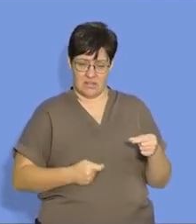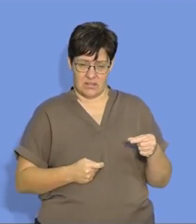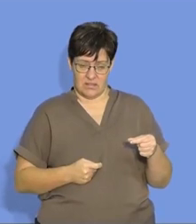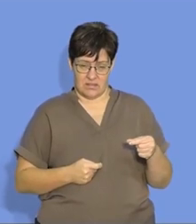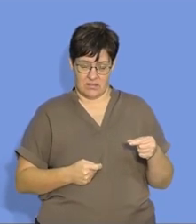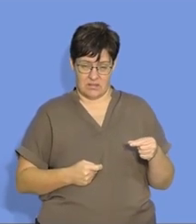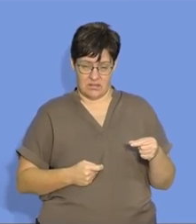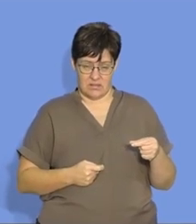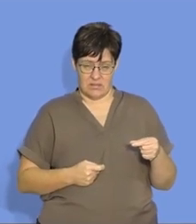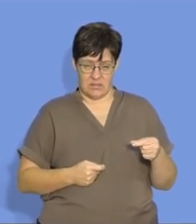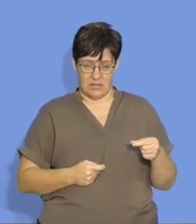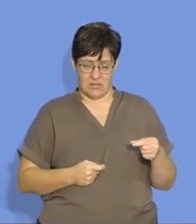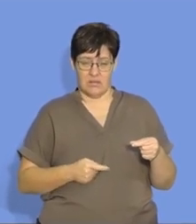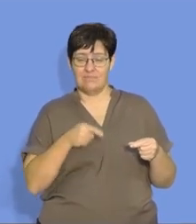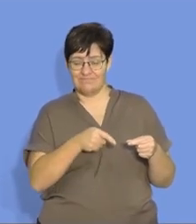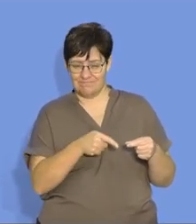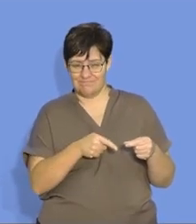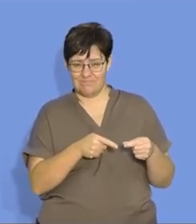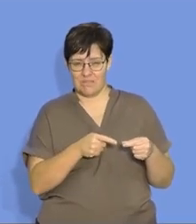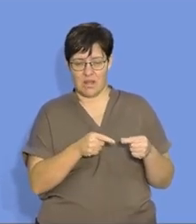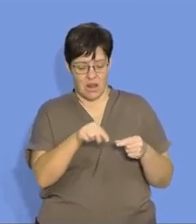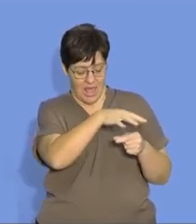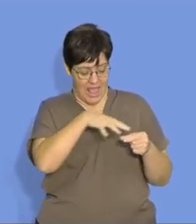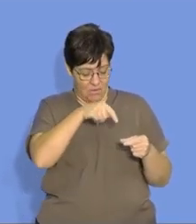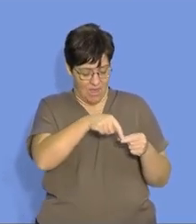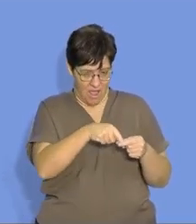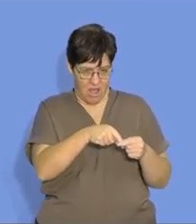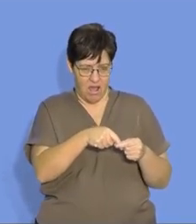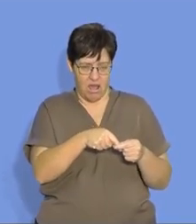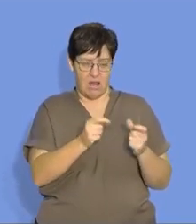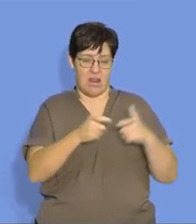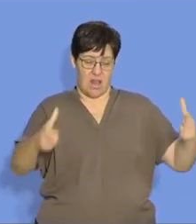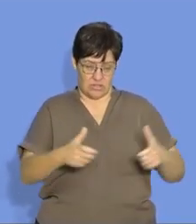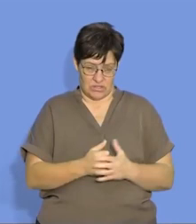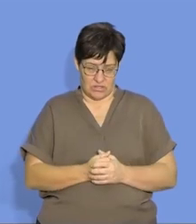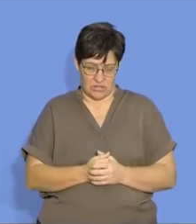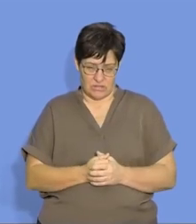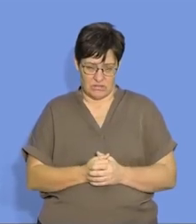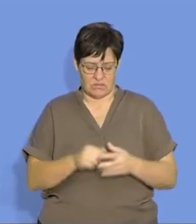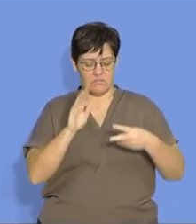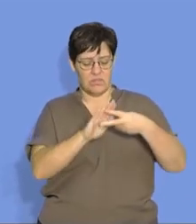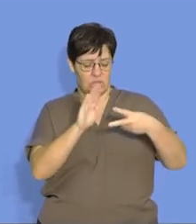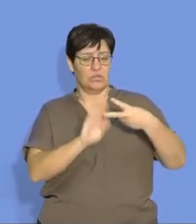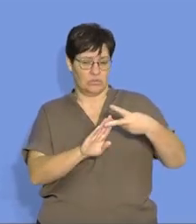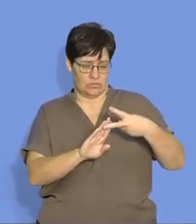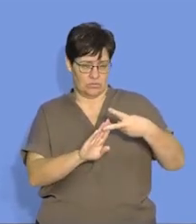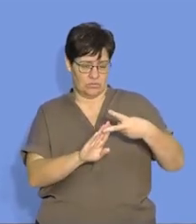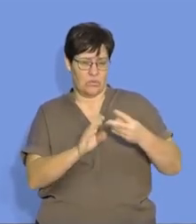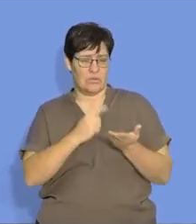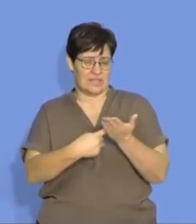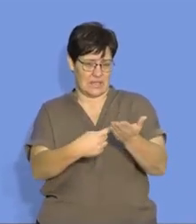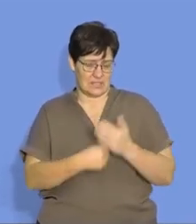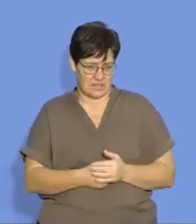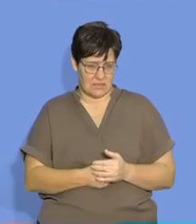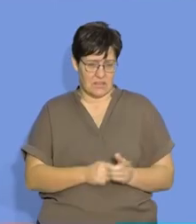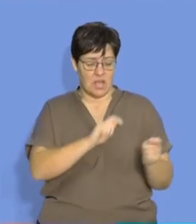that magnesium ribbon makes up a large surface area. That are the first 2 that we